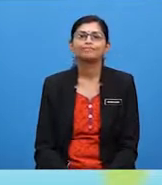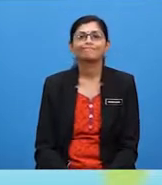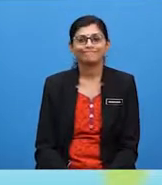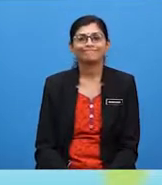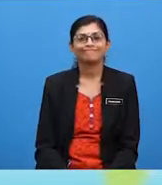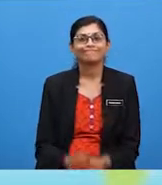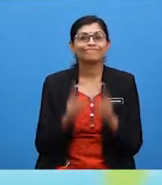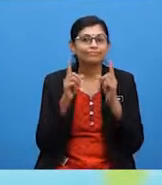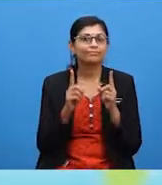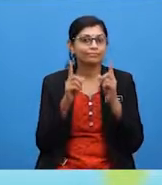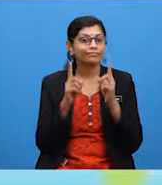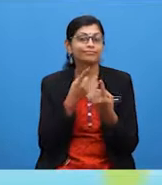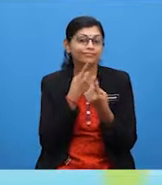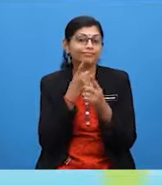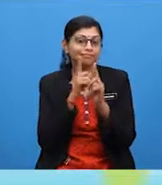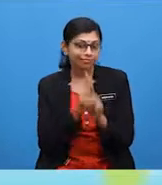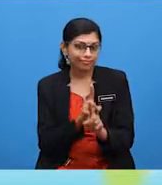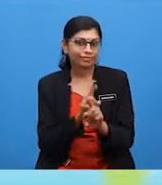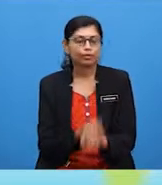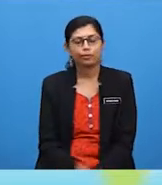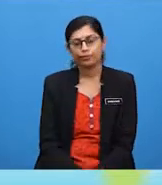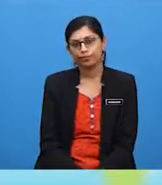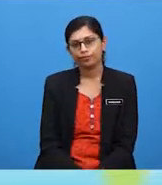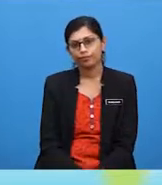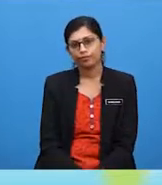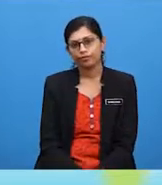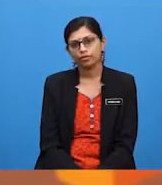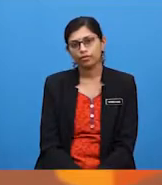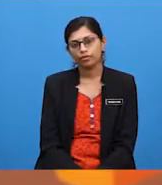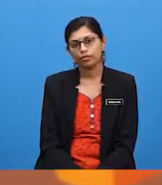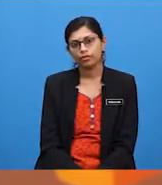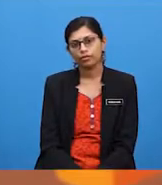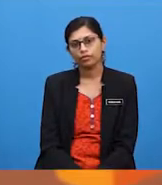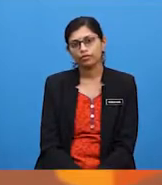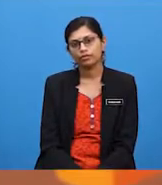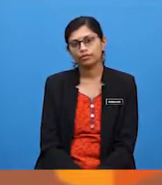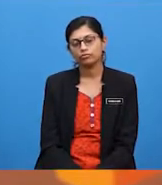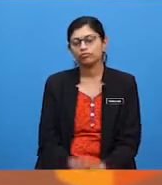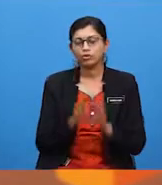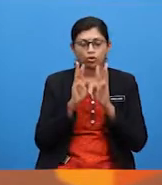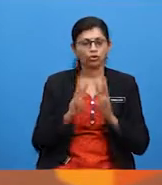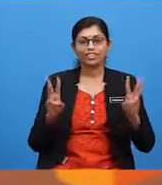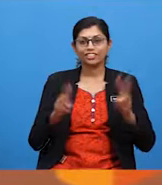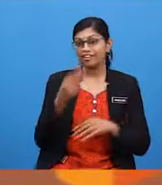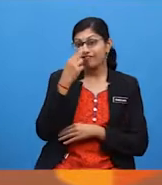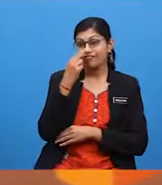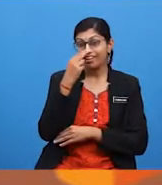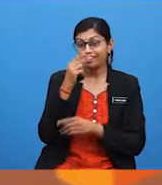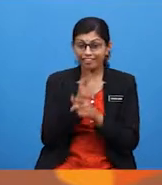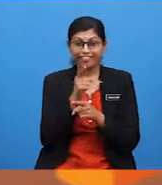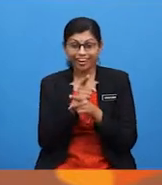"Let's agree to disagree." Oh wow, that was fun, wasn't